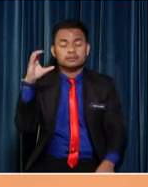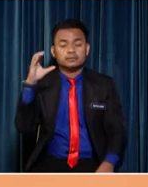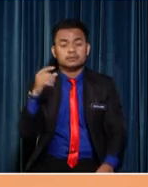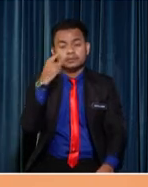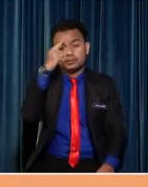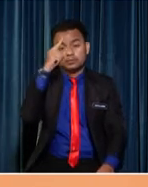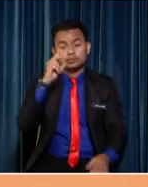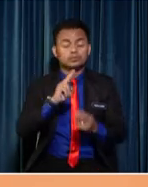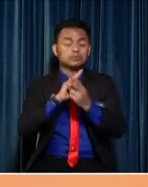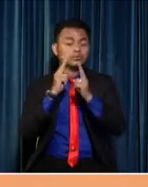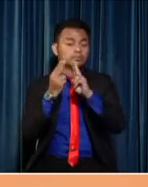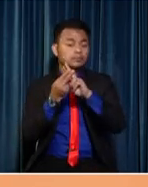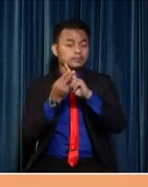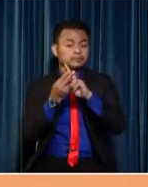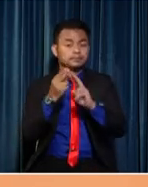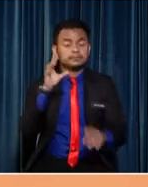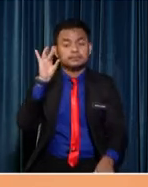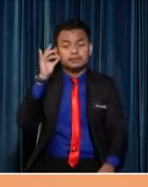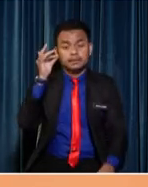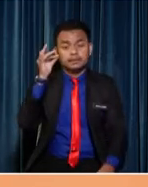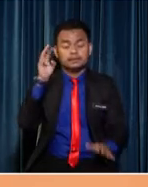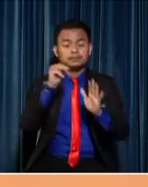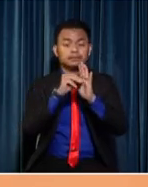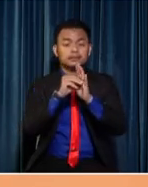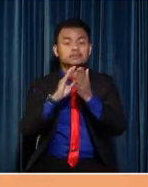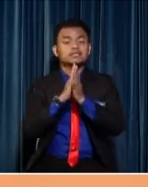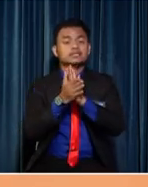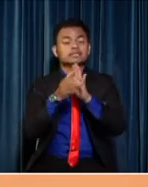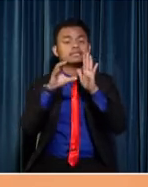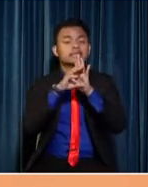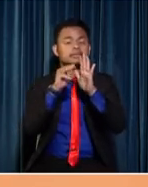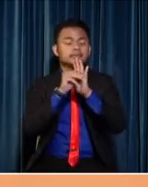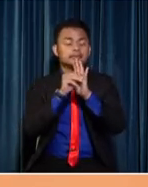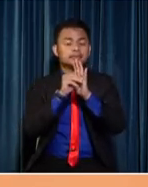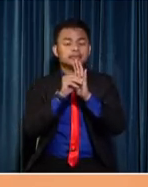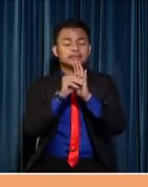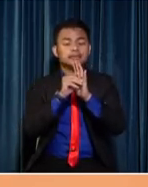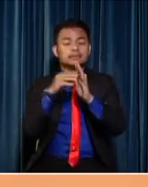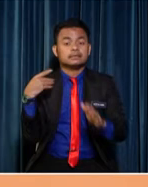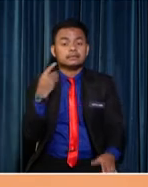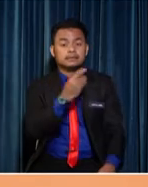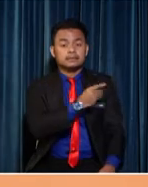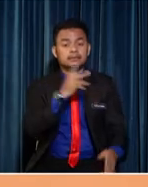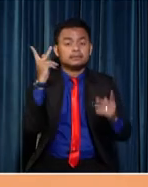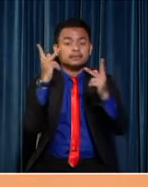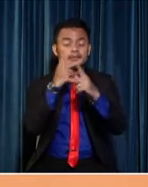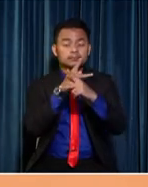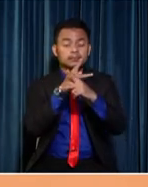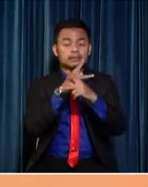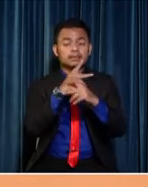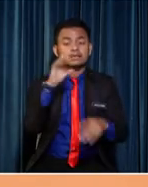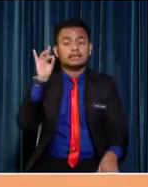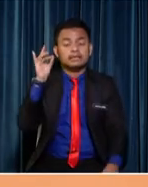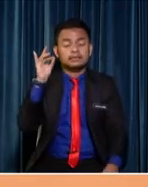convert 18 meters to centimeter, we have to multiply 18